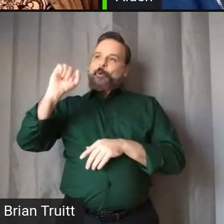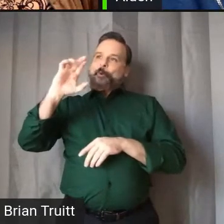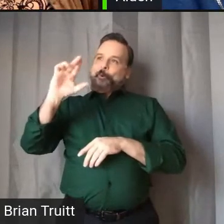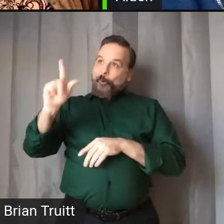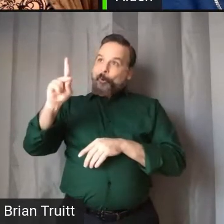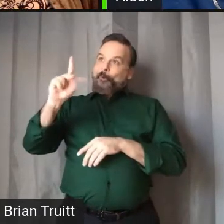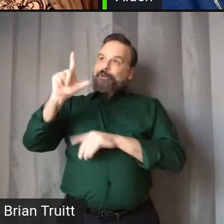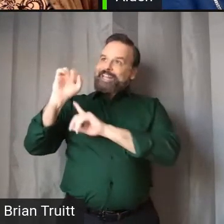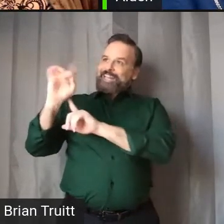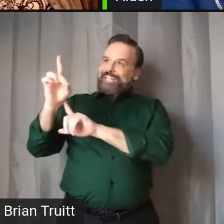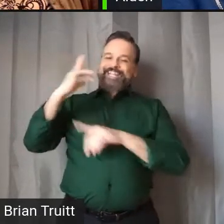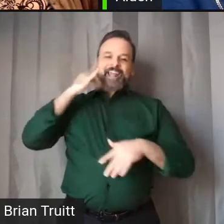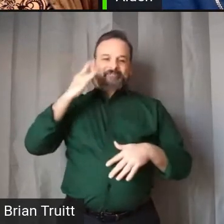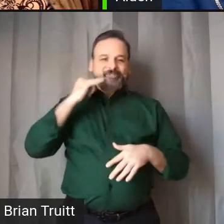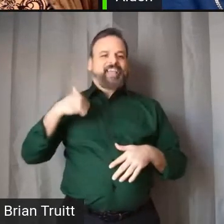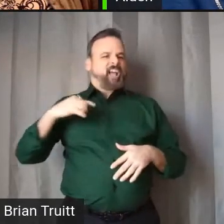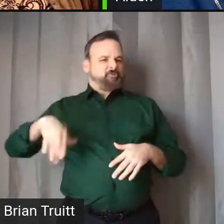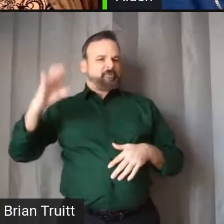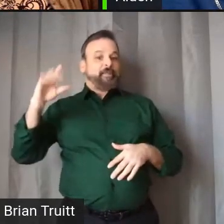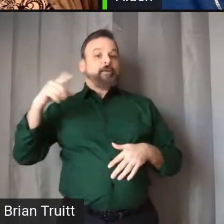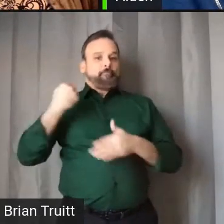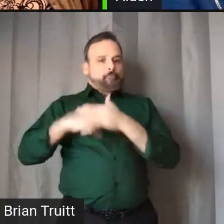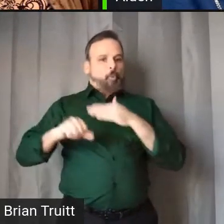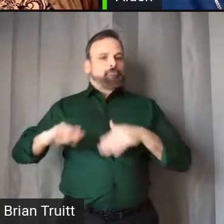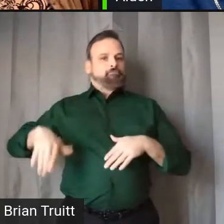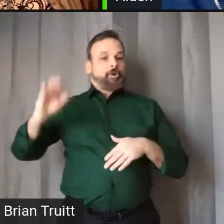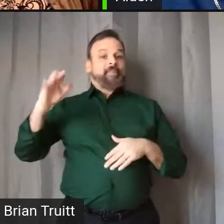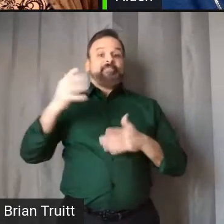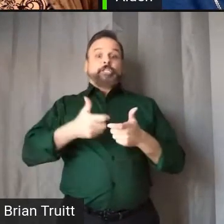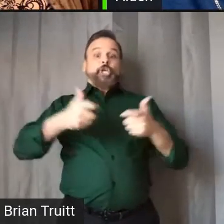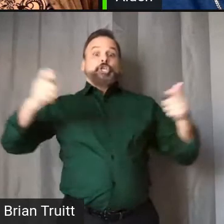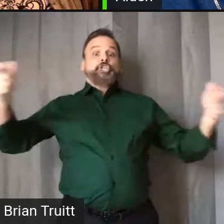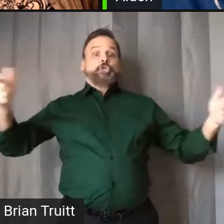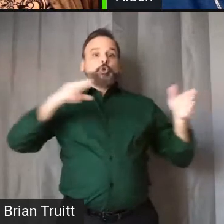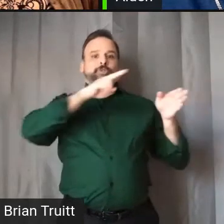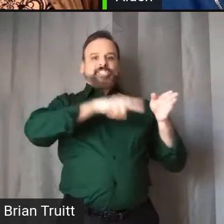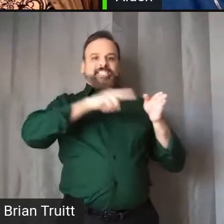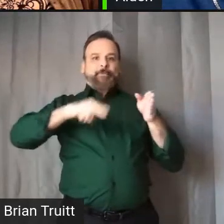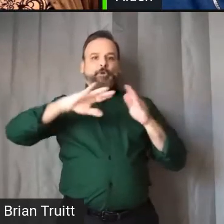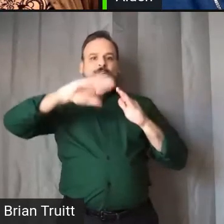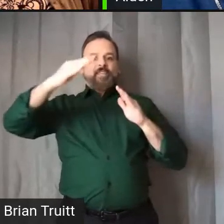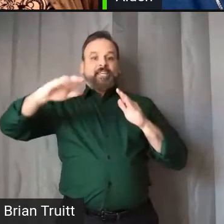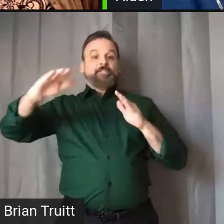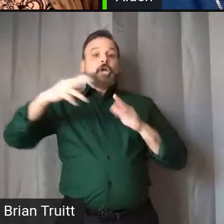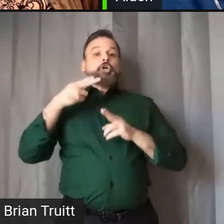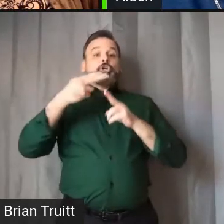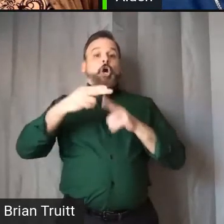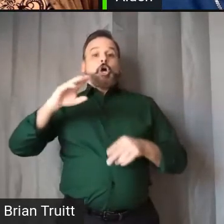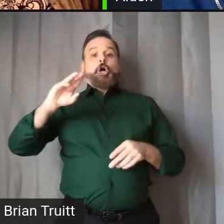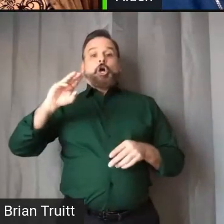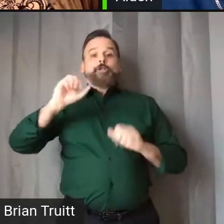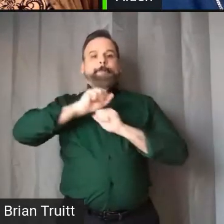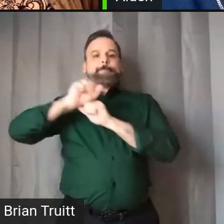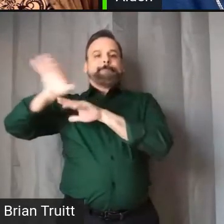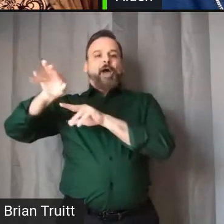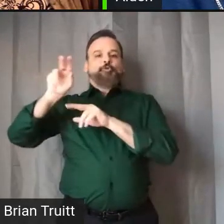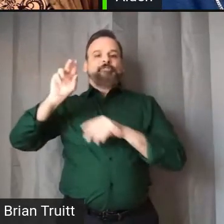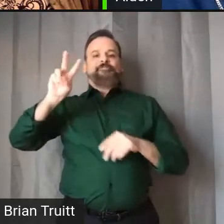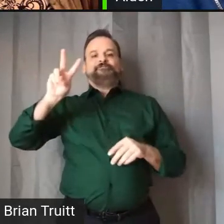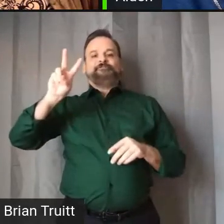there is this huge cemetery located in the middle of Oakland in the hills, and it's called Mountain View Cemetery. And I spent